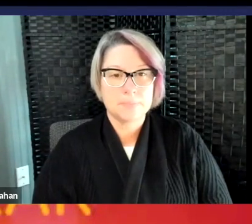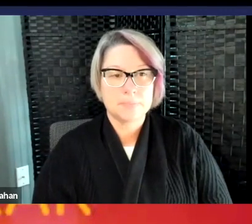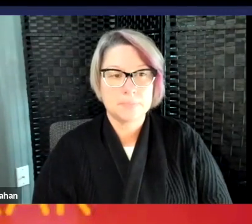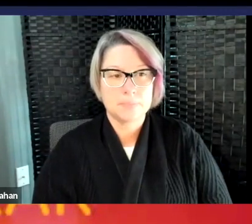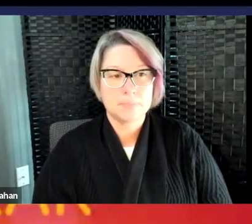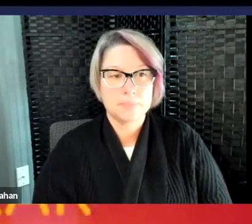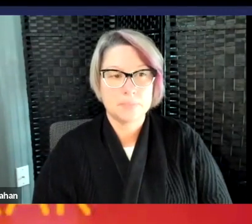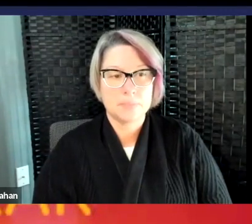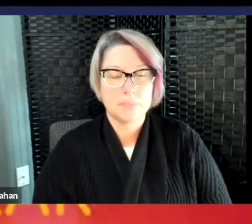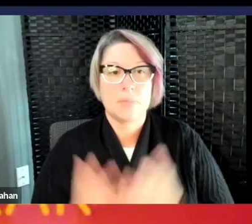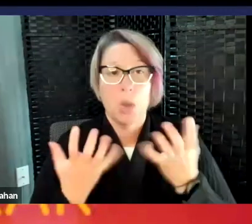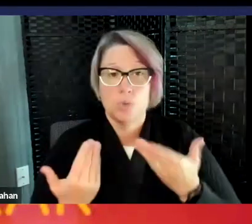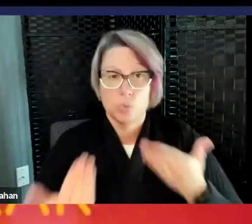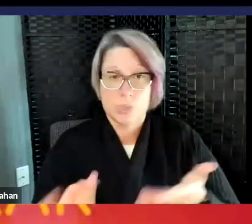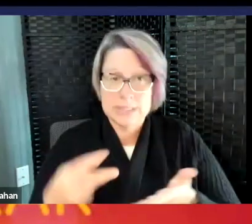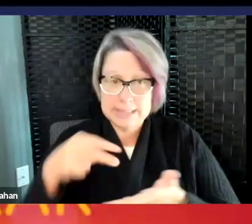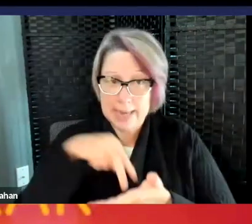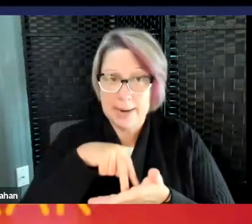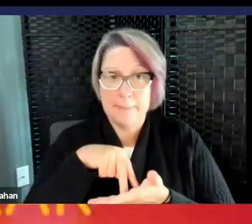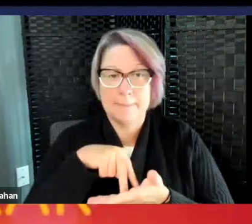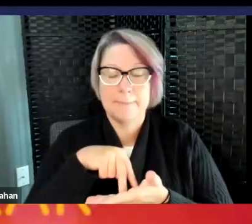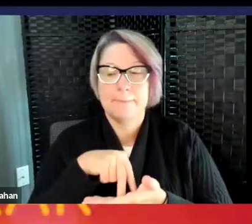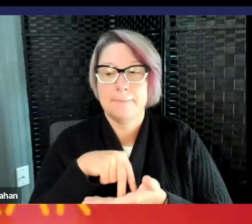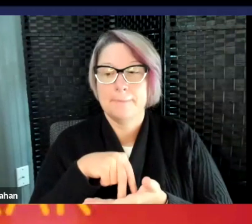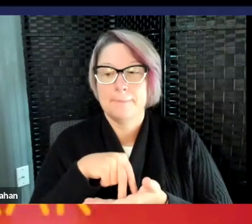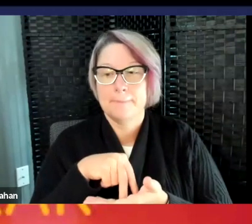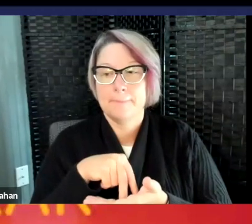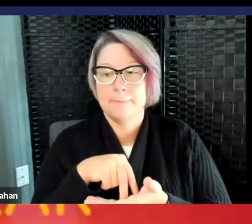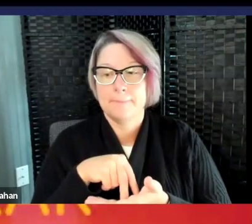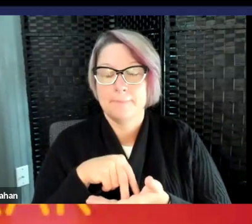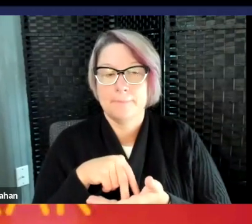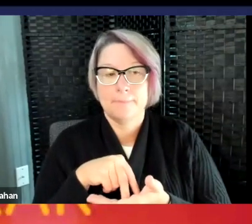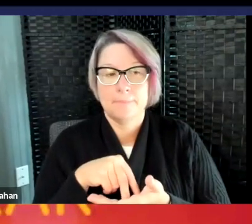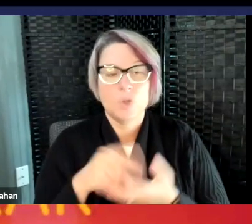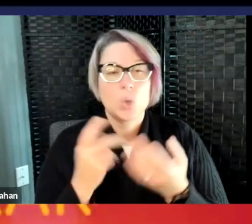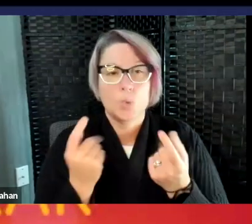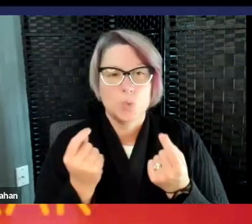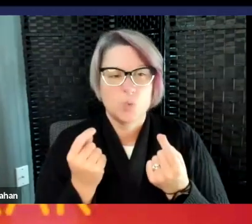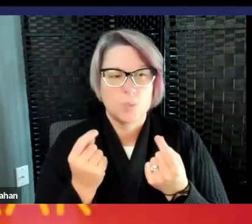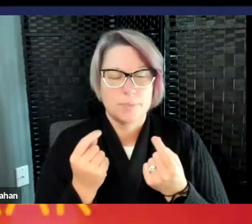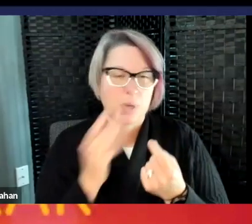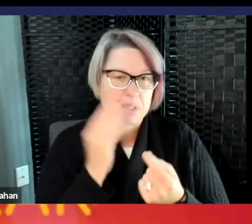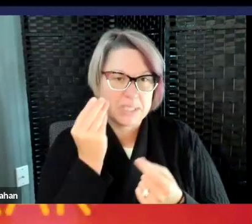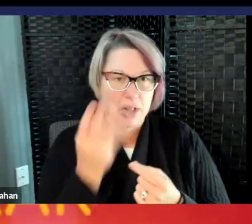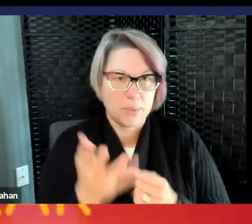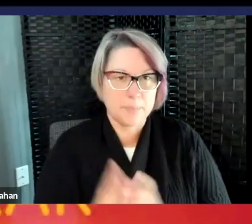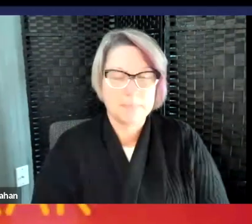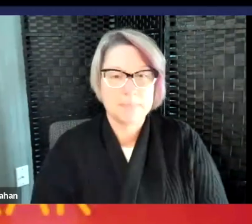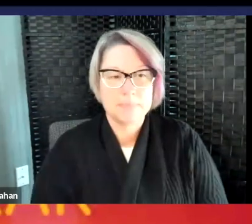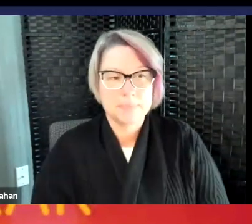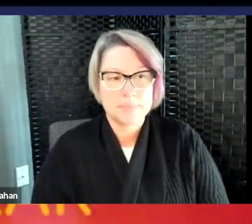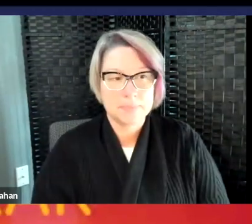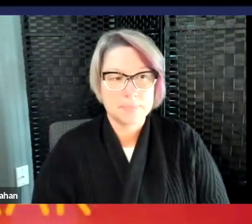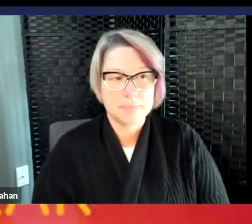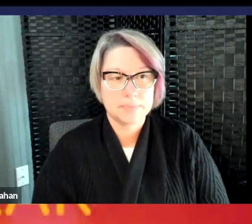I want you guys to stand up, okay, and just follow along. What we're gonna do here, let me just tell you. Let me change my video here. I